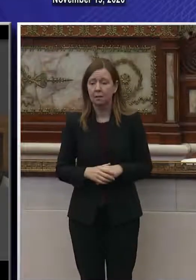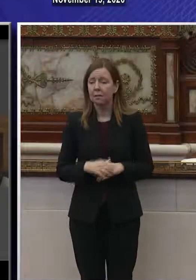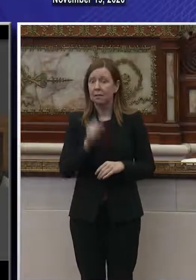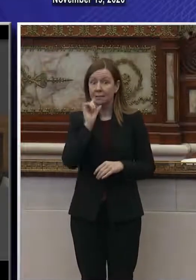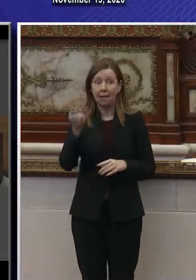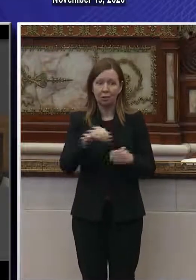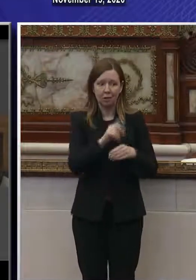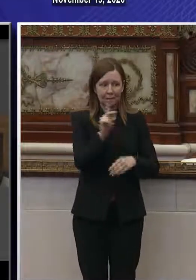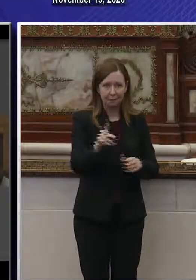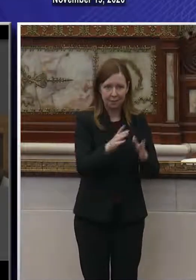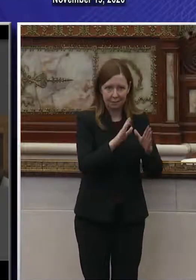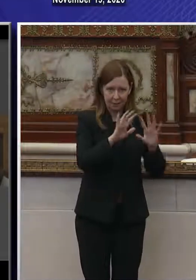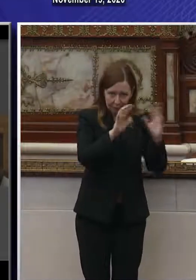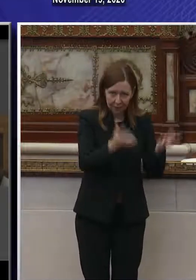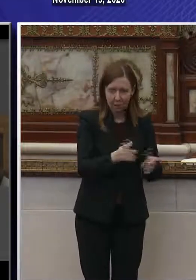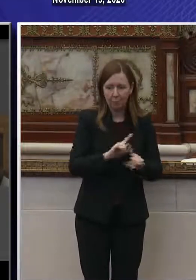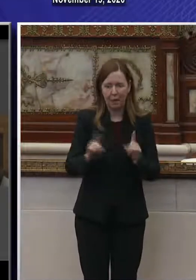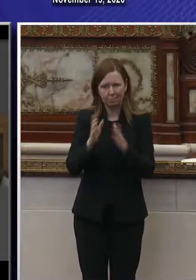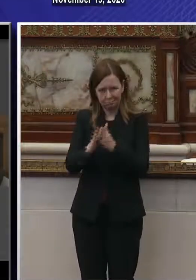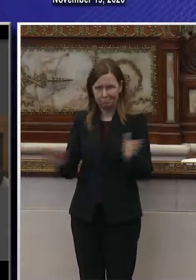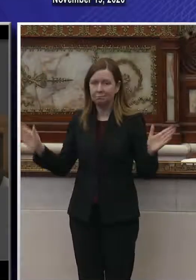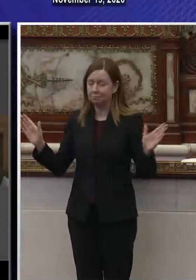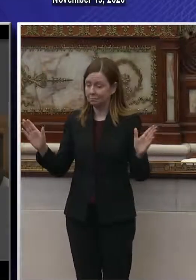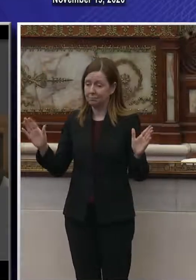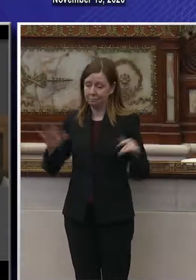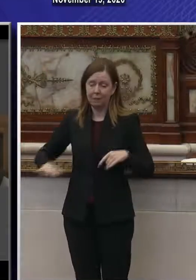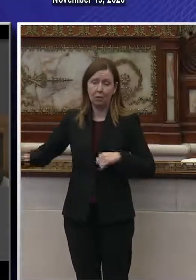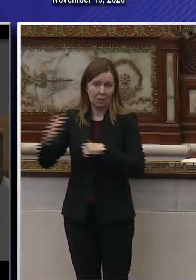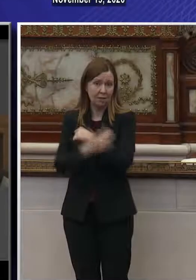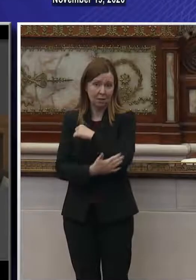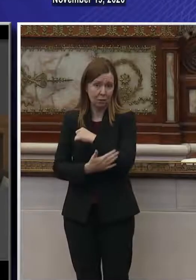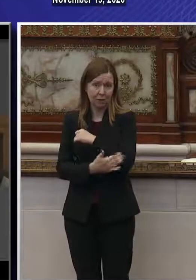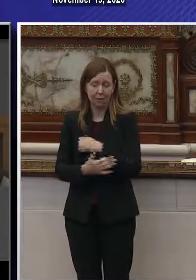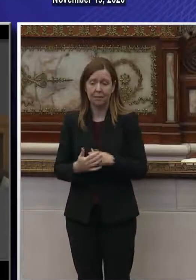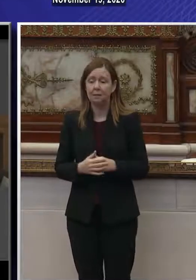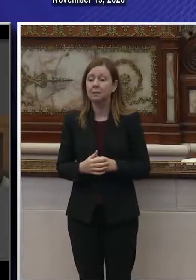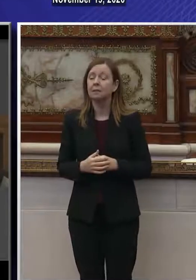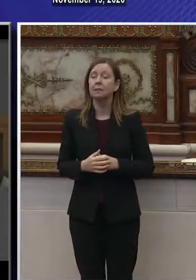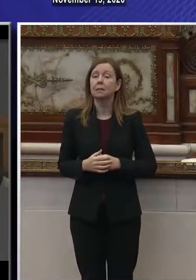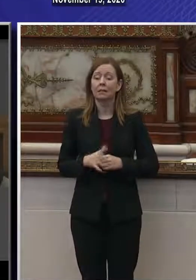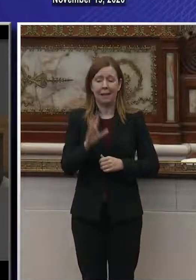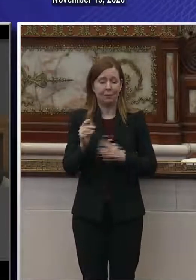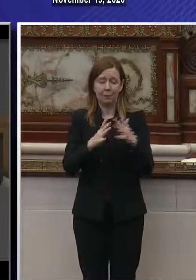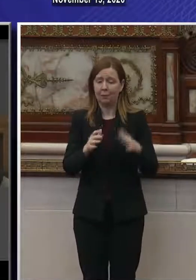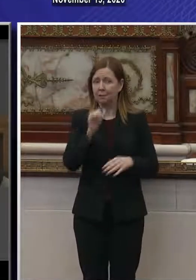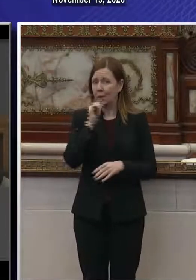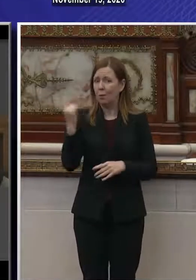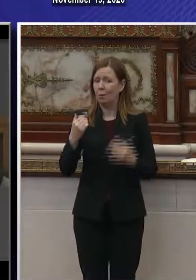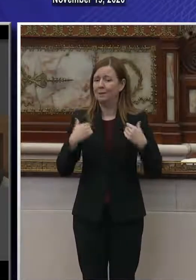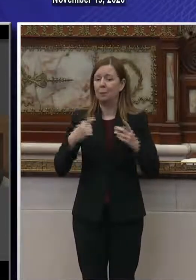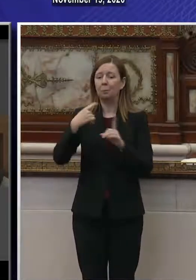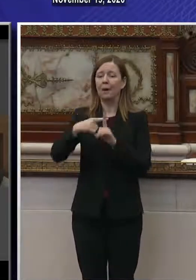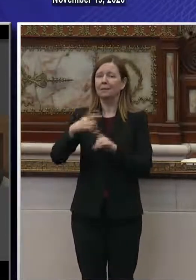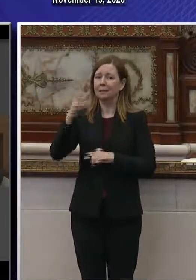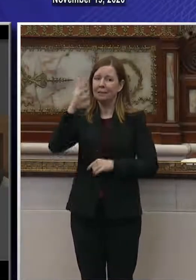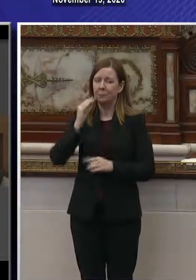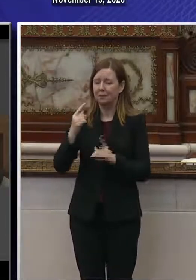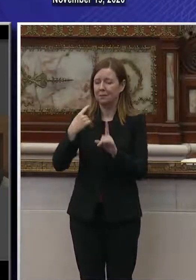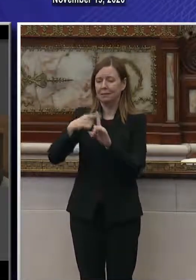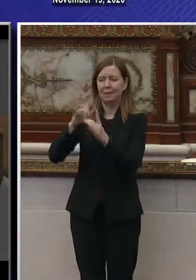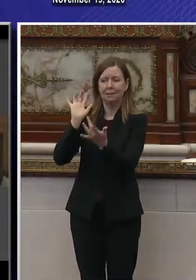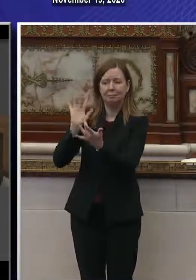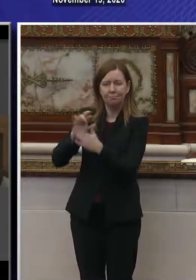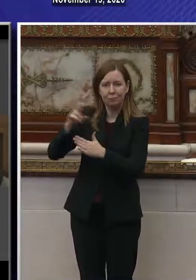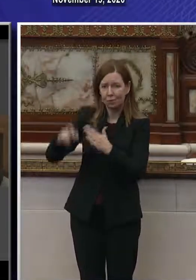in Philadelphia, but just across this nation that hasn't always had positive contacts and